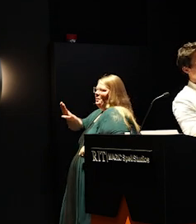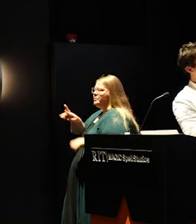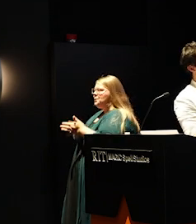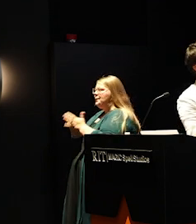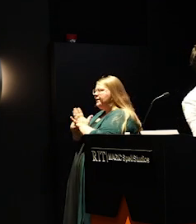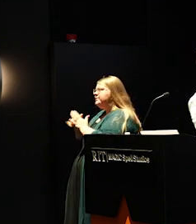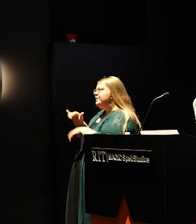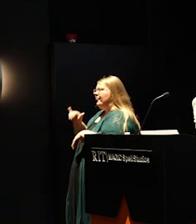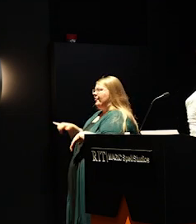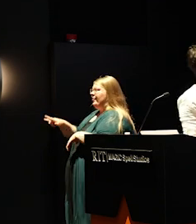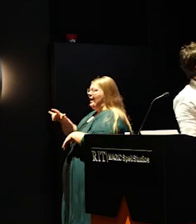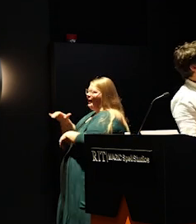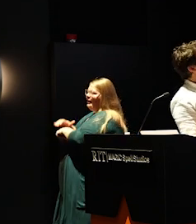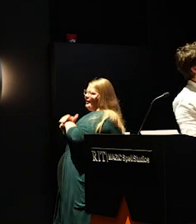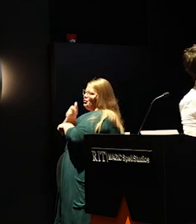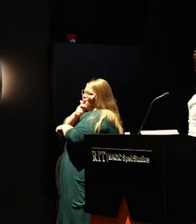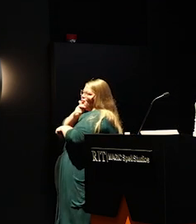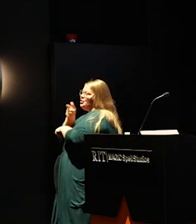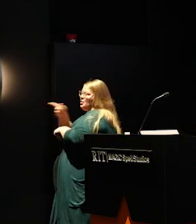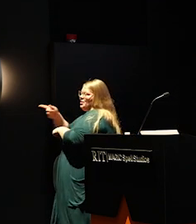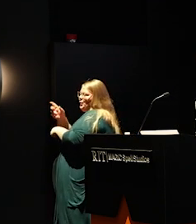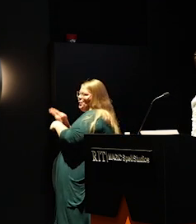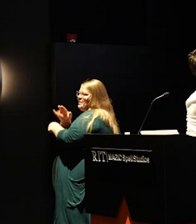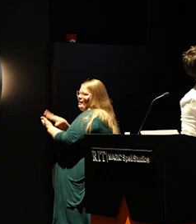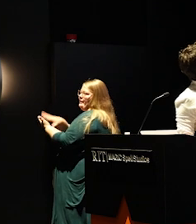and a gift card. I'm sure the Queen's happy, but she's not around to tell me.